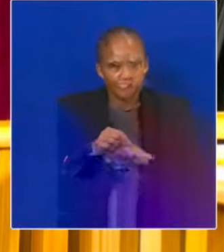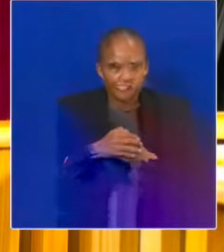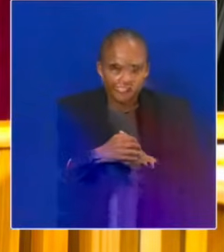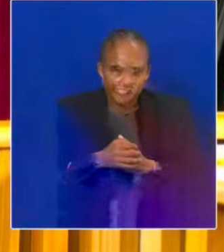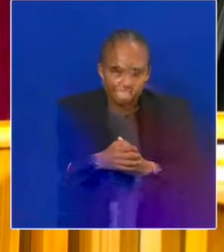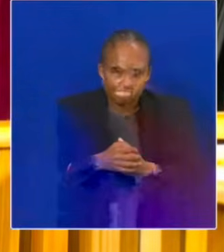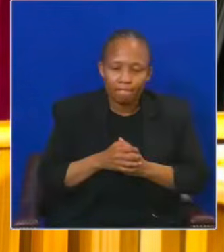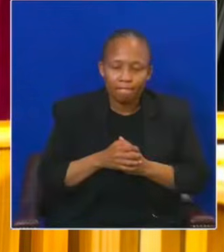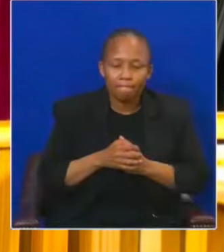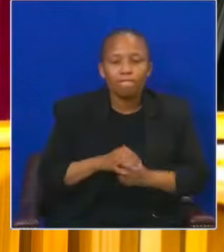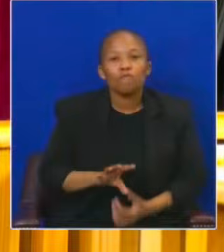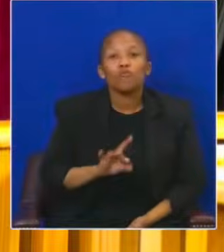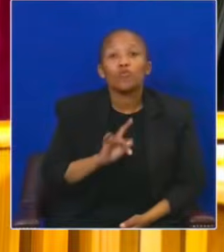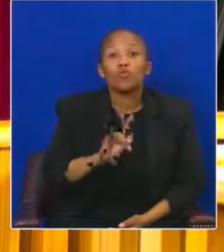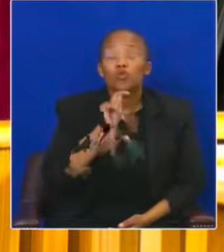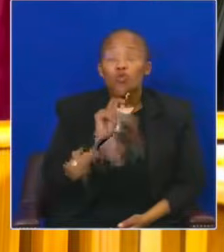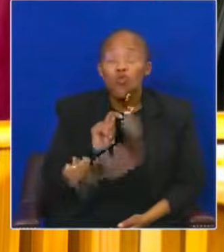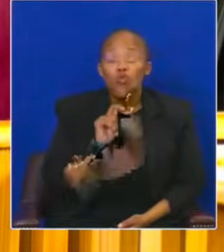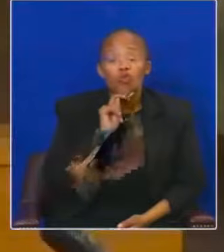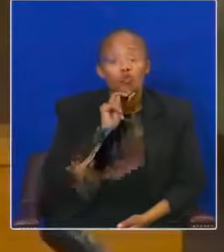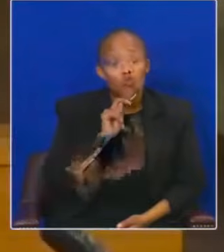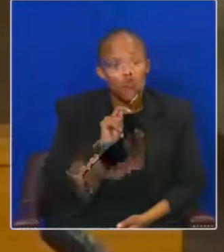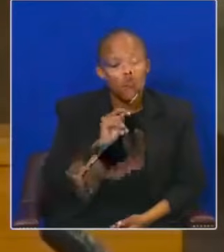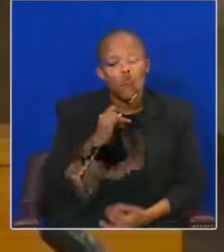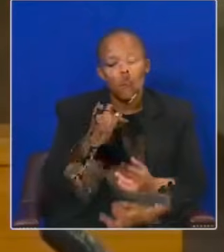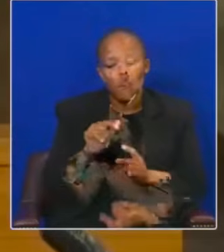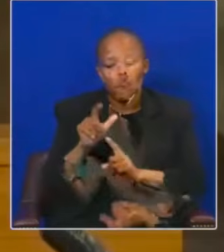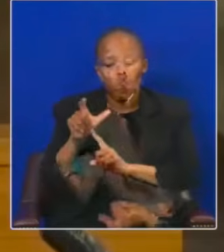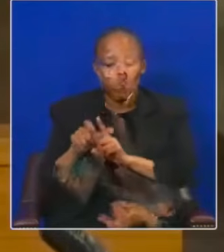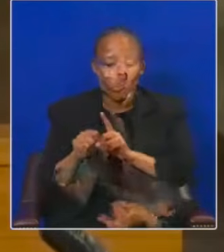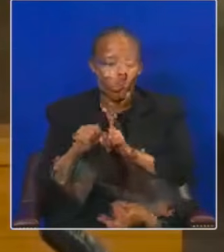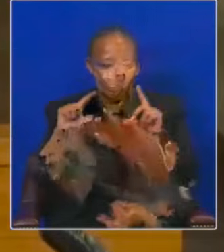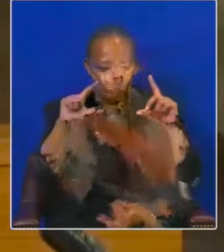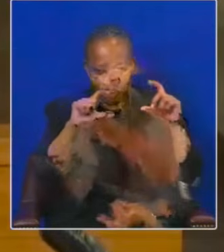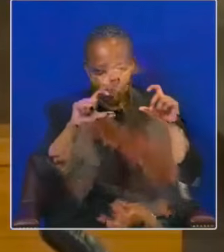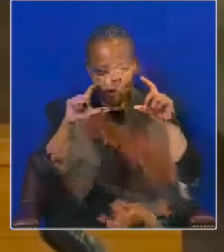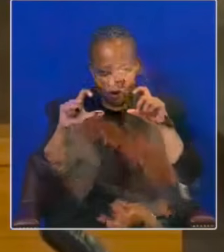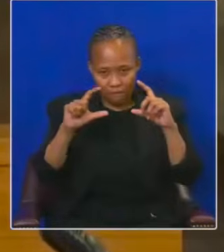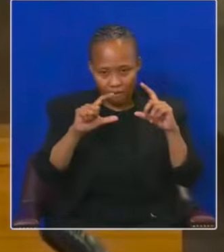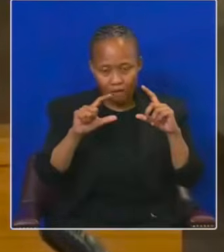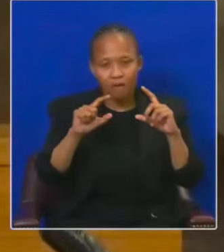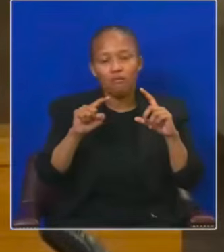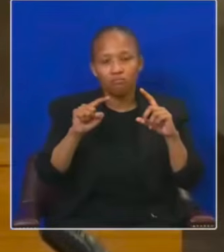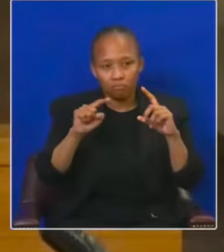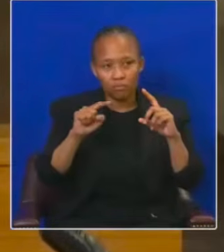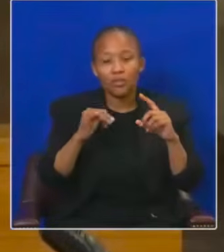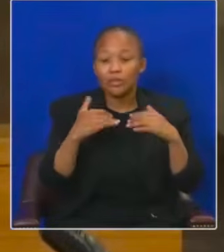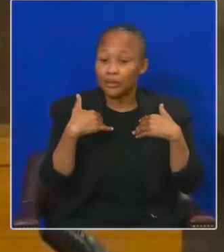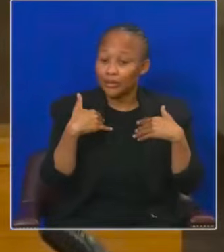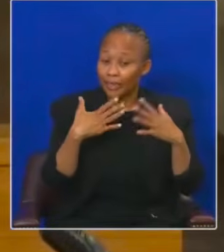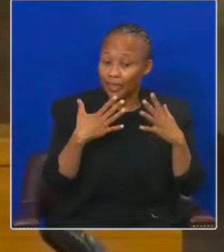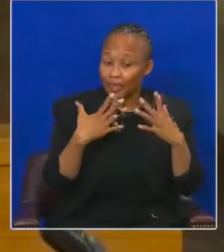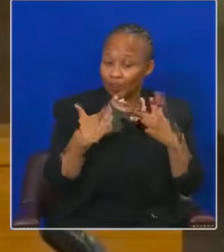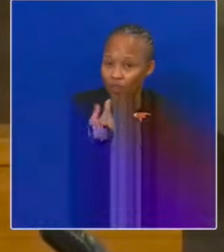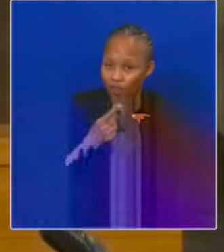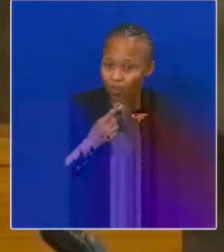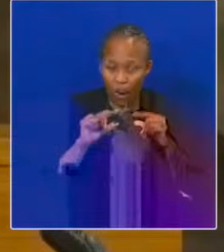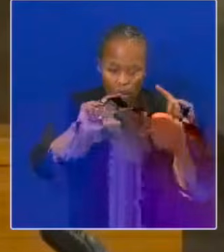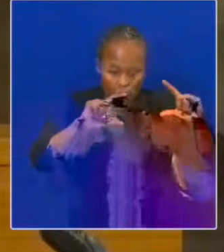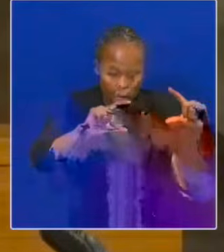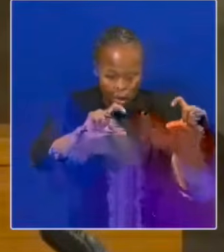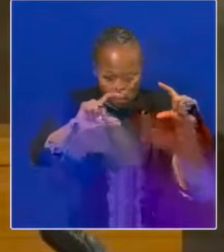our photographer, the forensic expert, started packaging and photographing